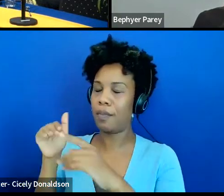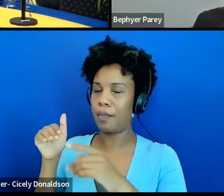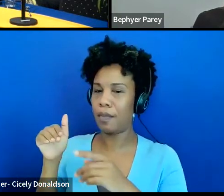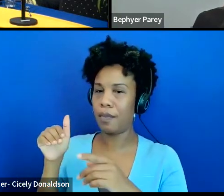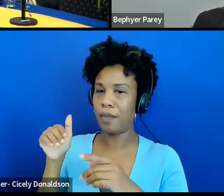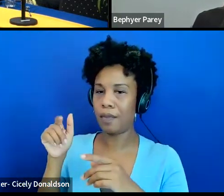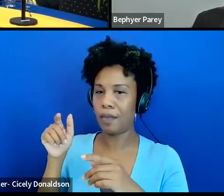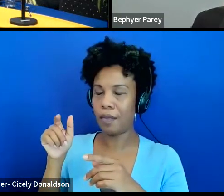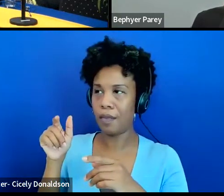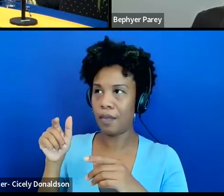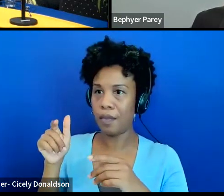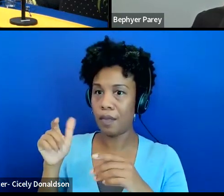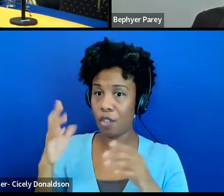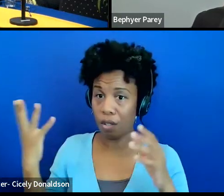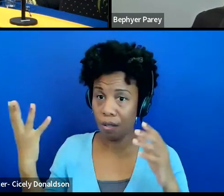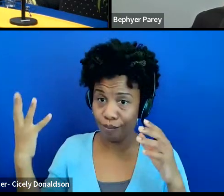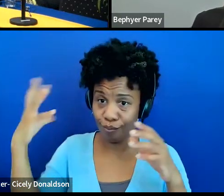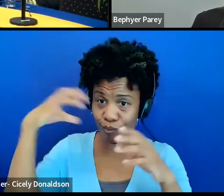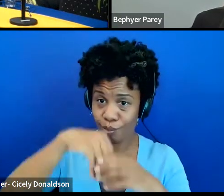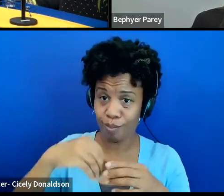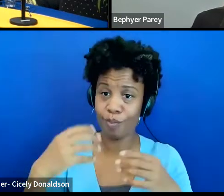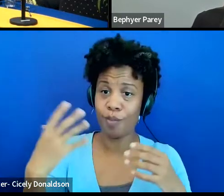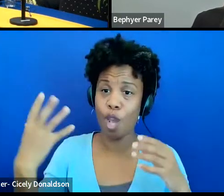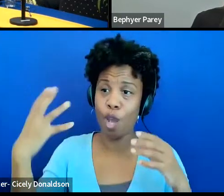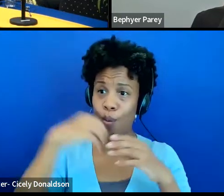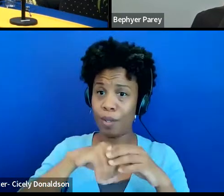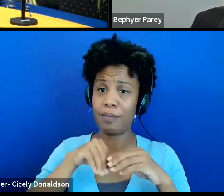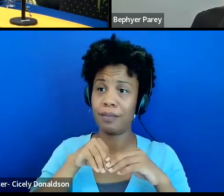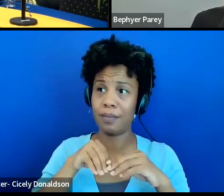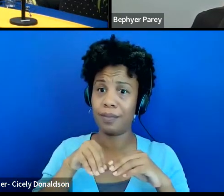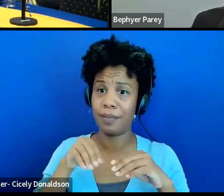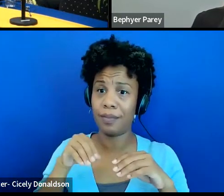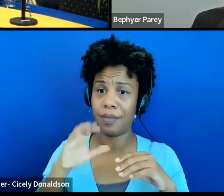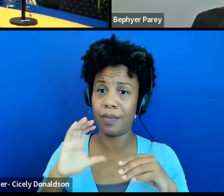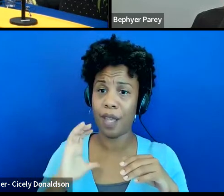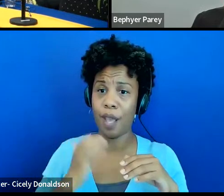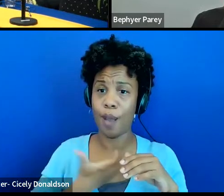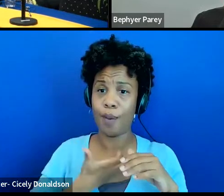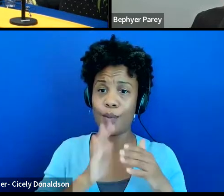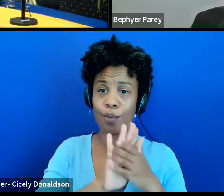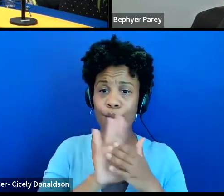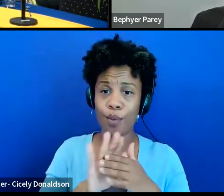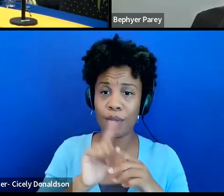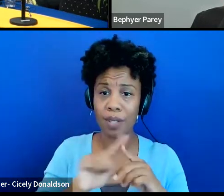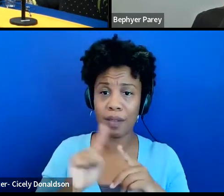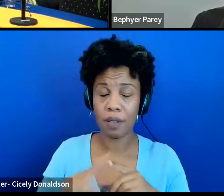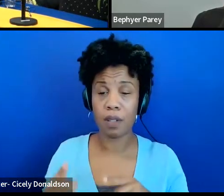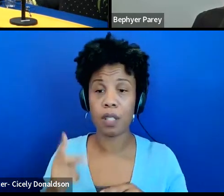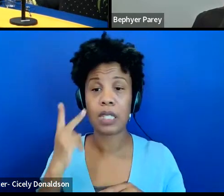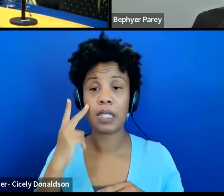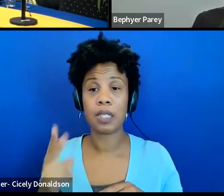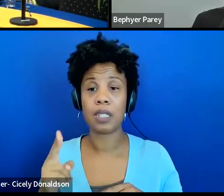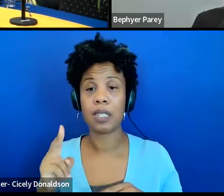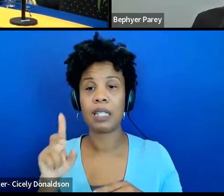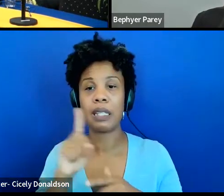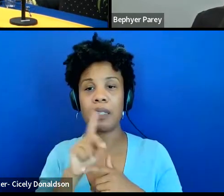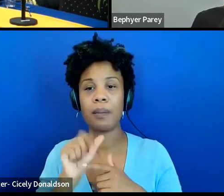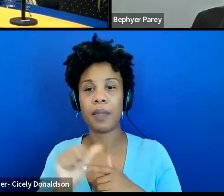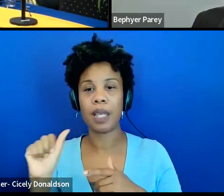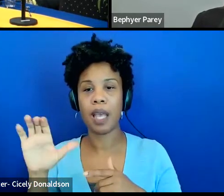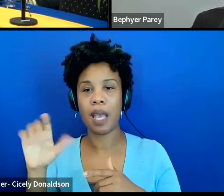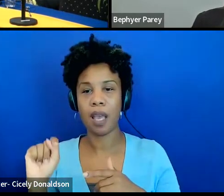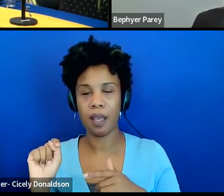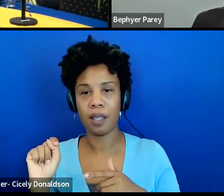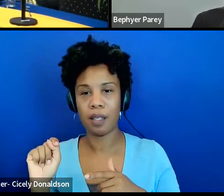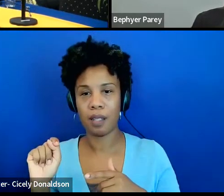look at the Disability Act and the EU Convention on the Rights of the Child, parents now are